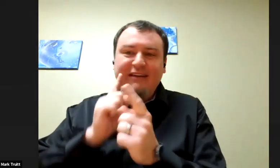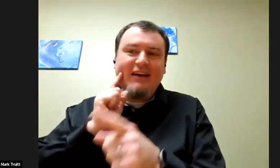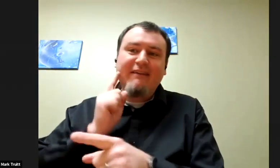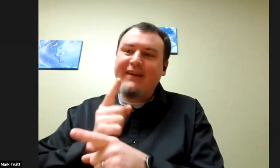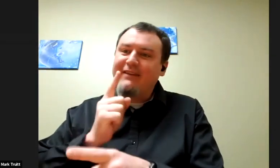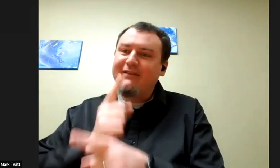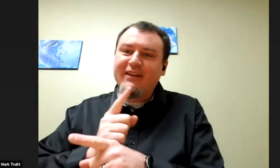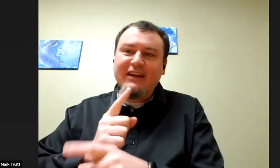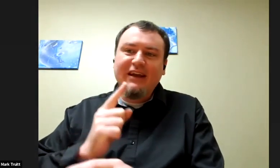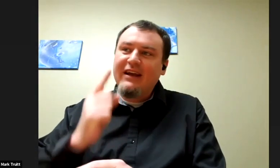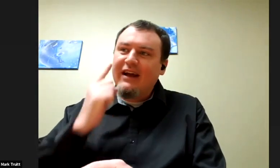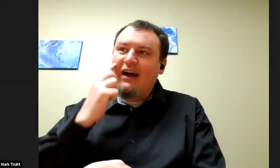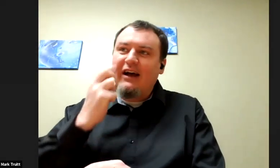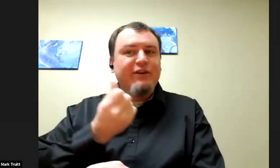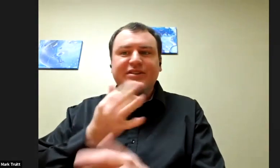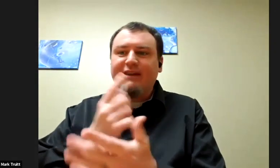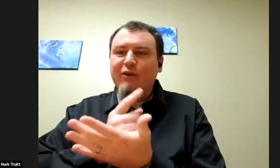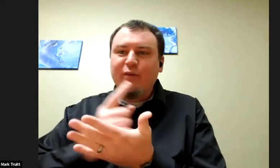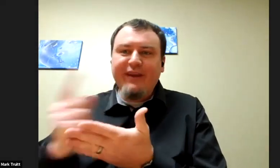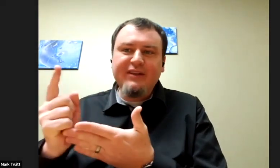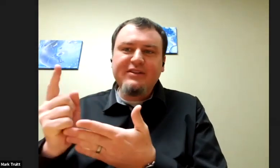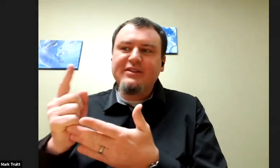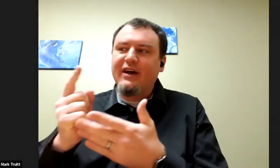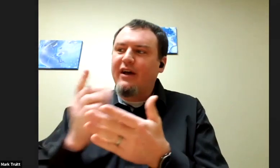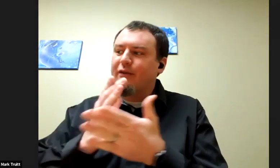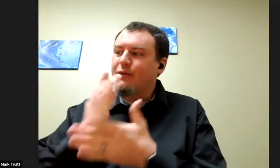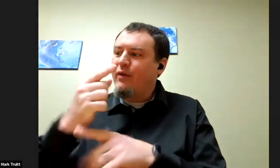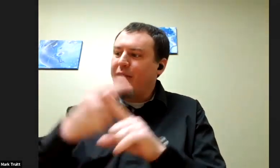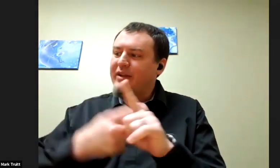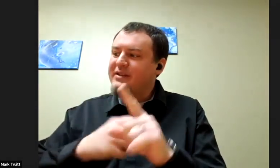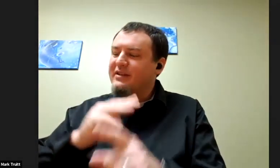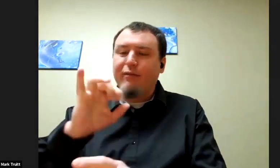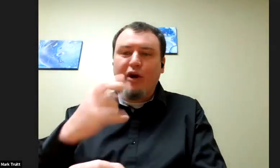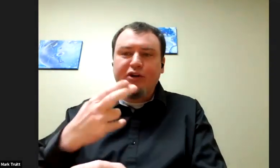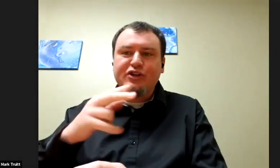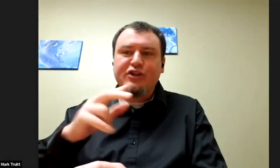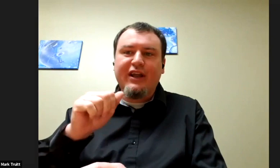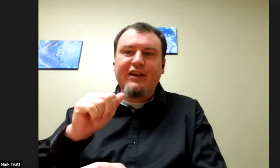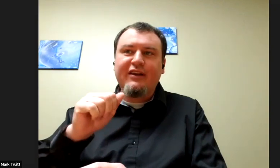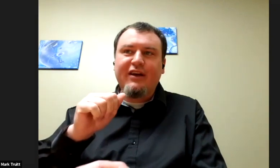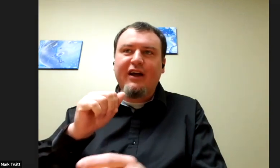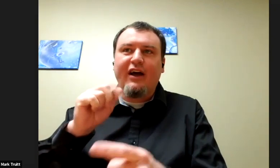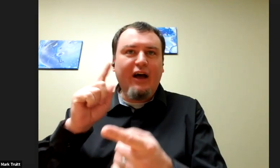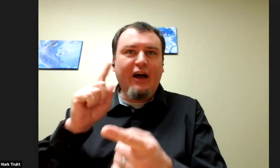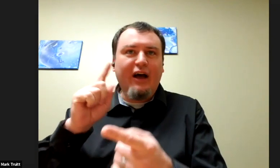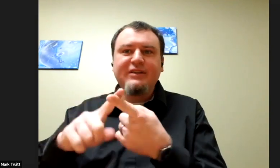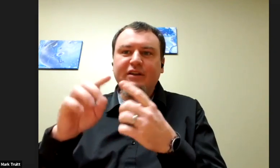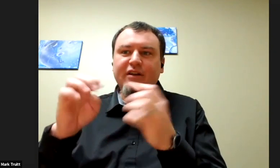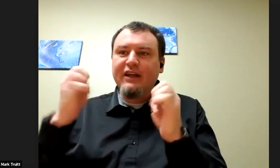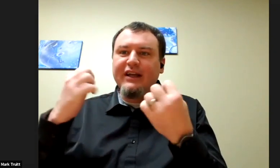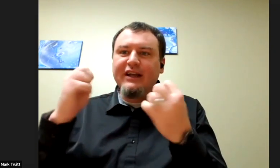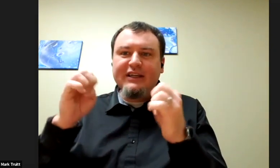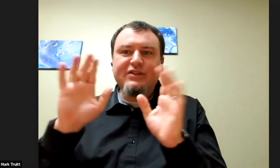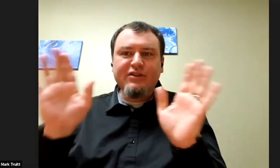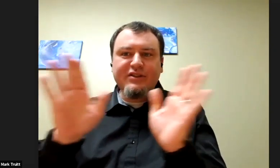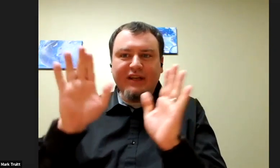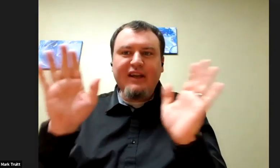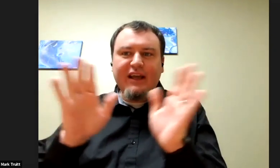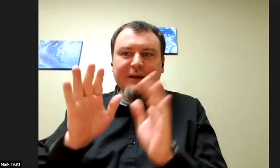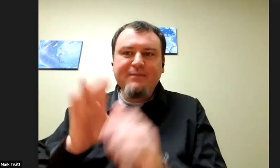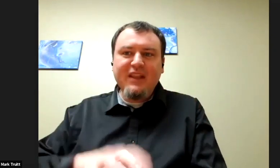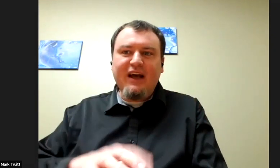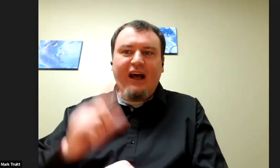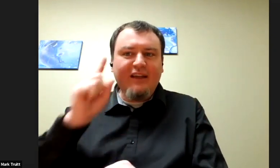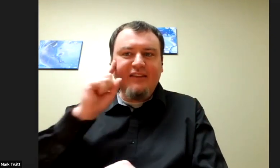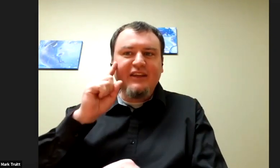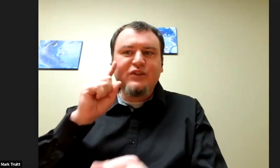met faithfully for several weeks through the months of March and up until Easter